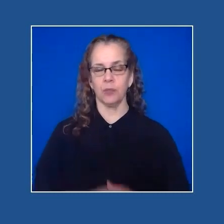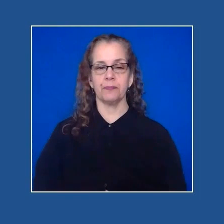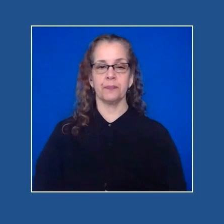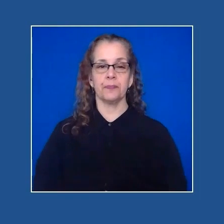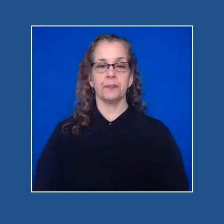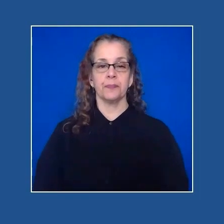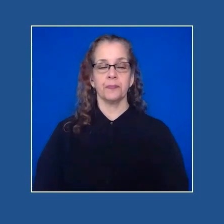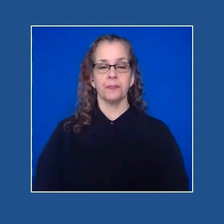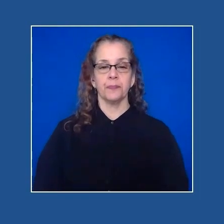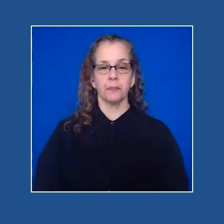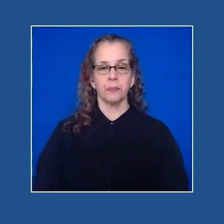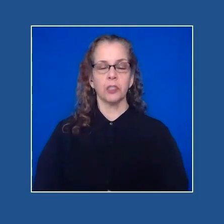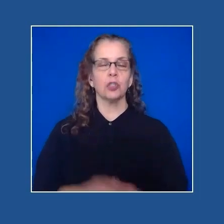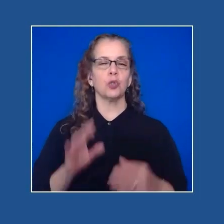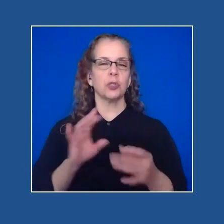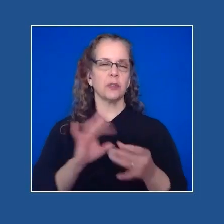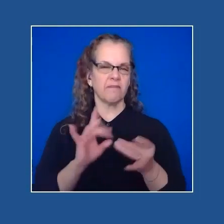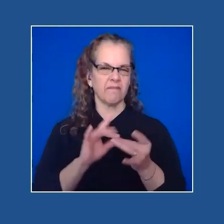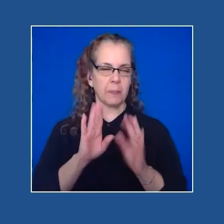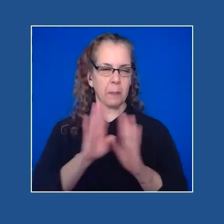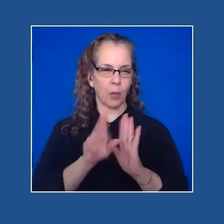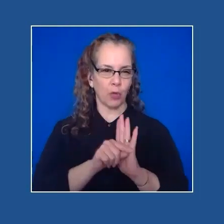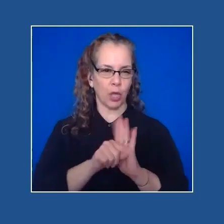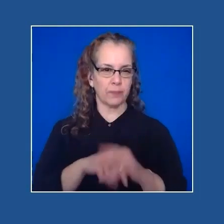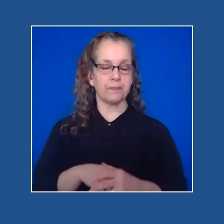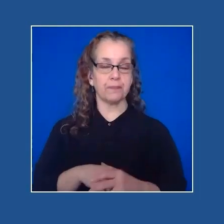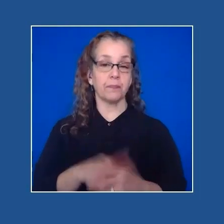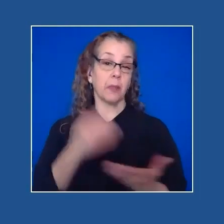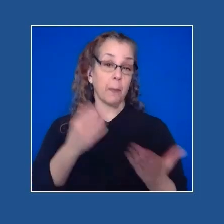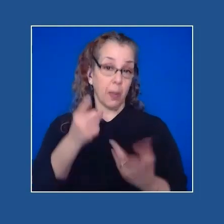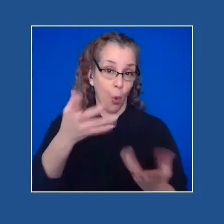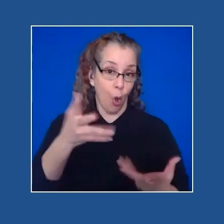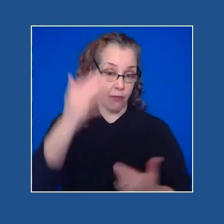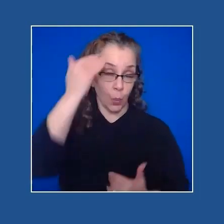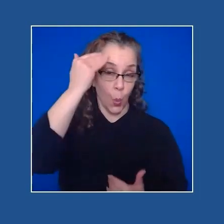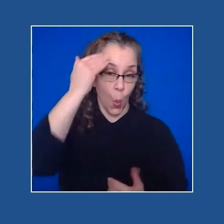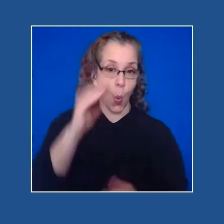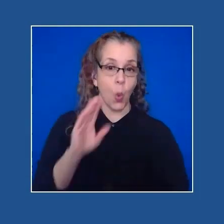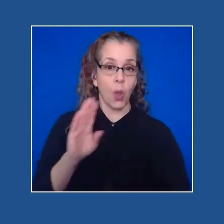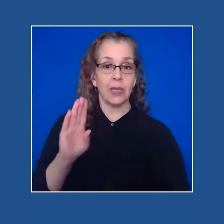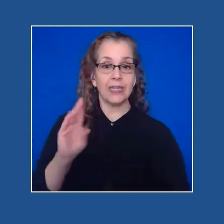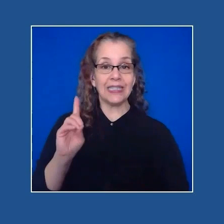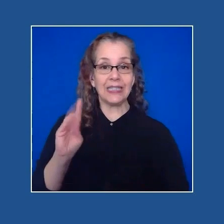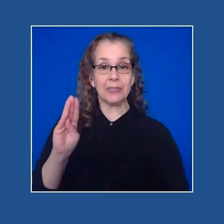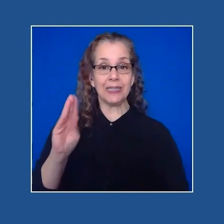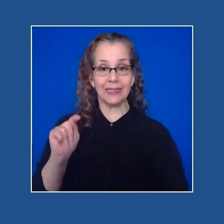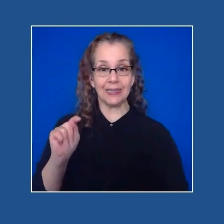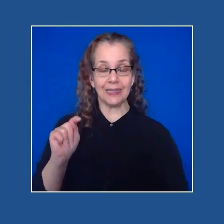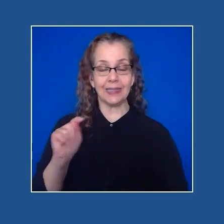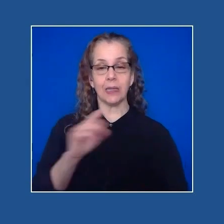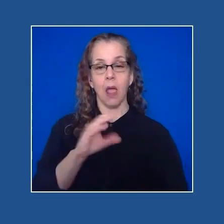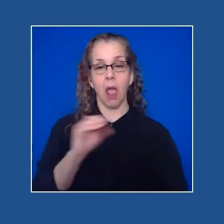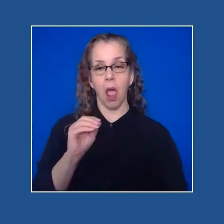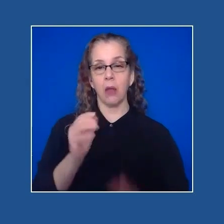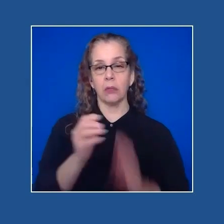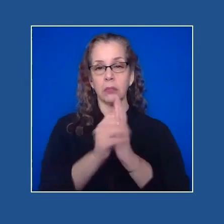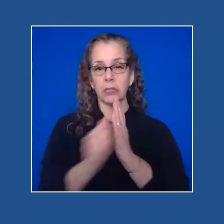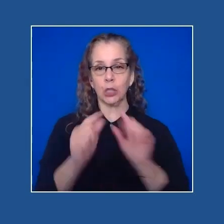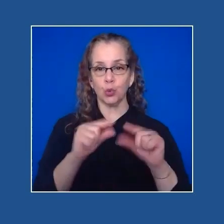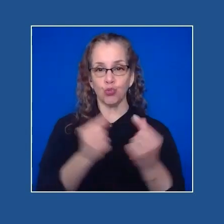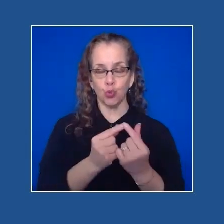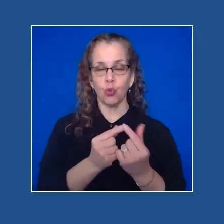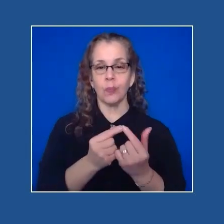So a little bit of background, as you may know, DBT and DBT Skills Group is an evidence-based treatment